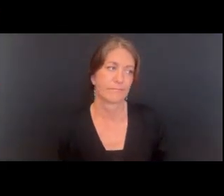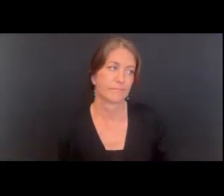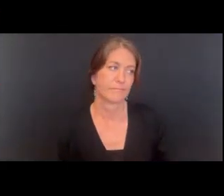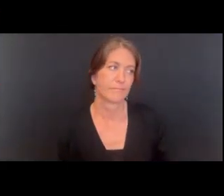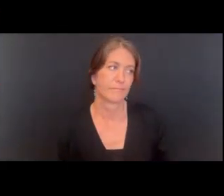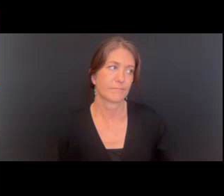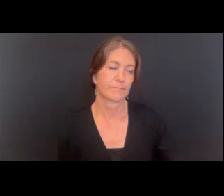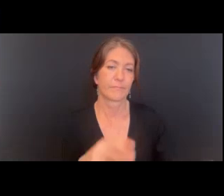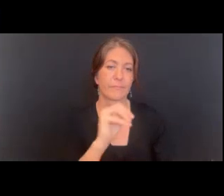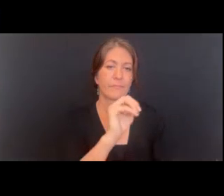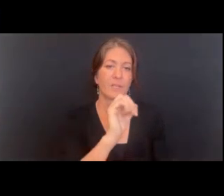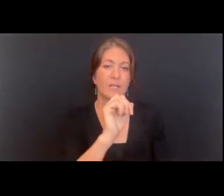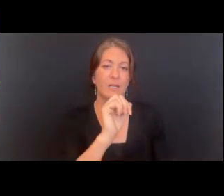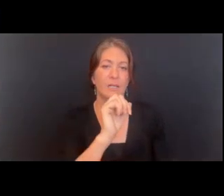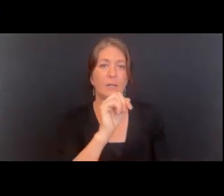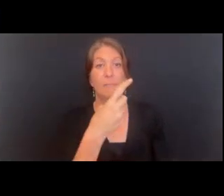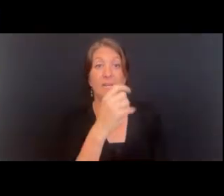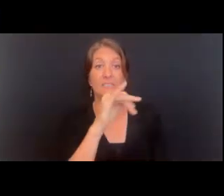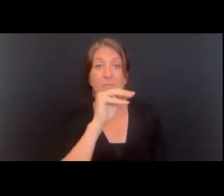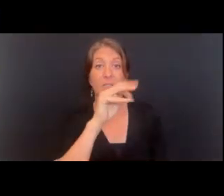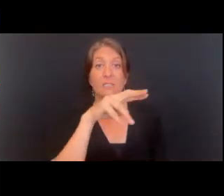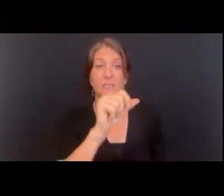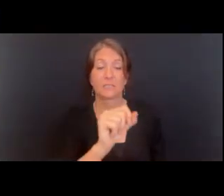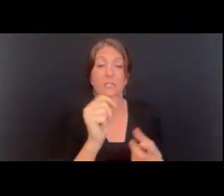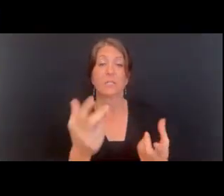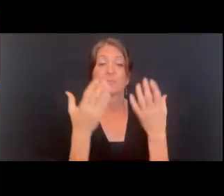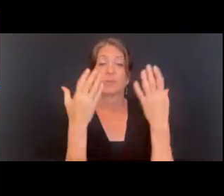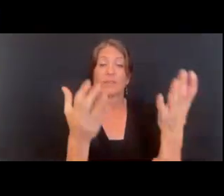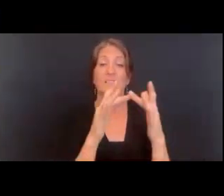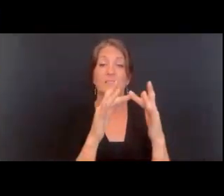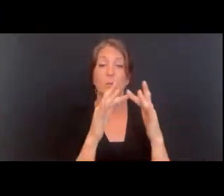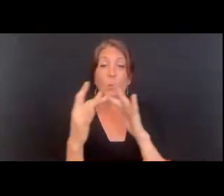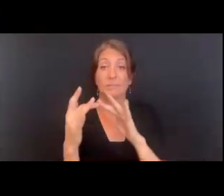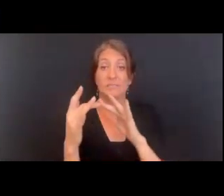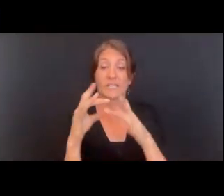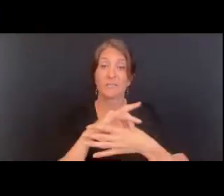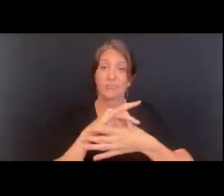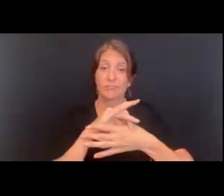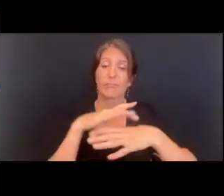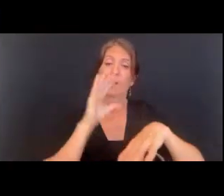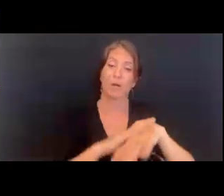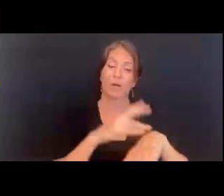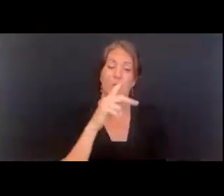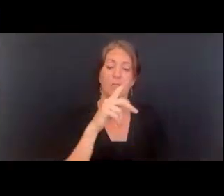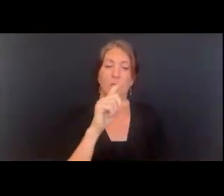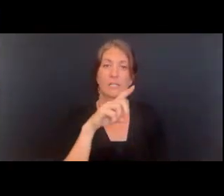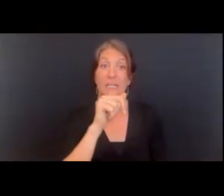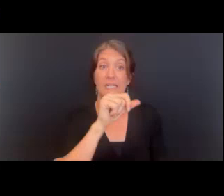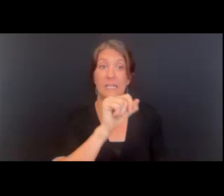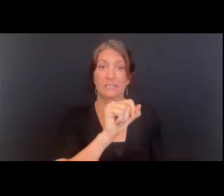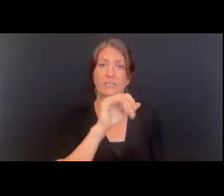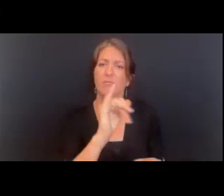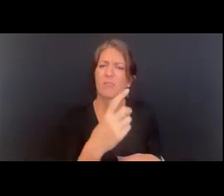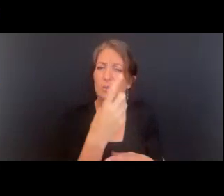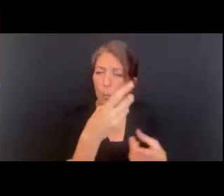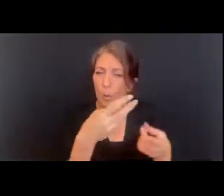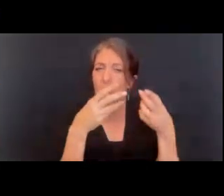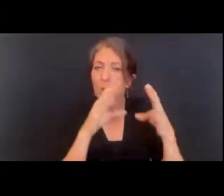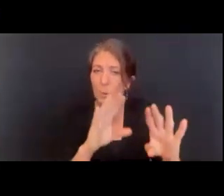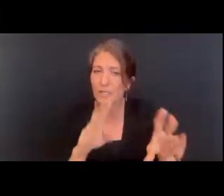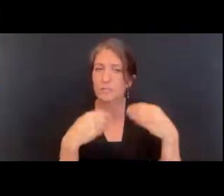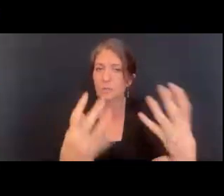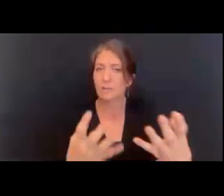Maximus specifically currently provides website content on the KDAD site as one tool for providing info about